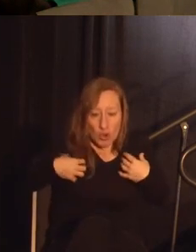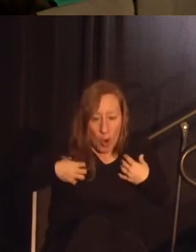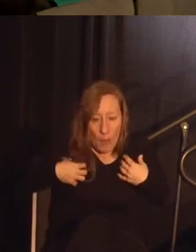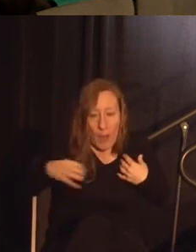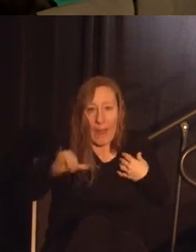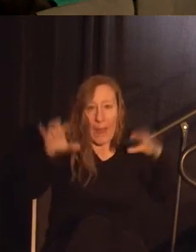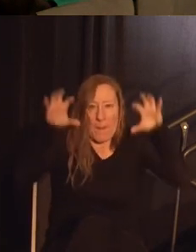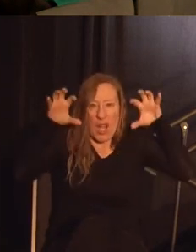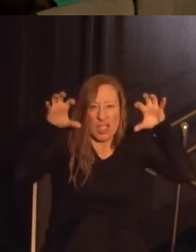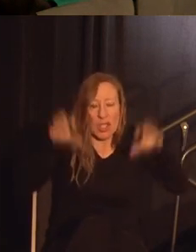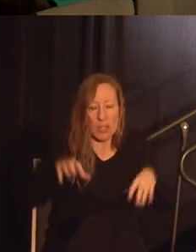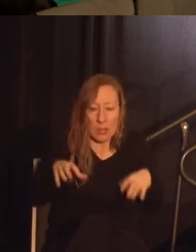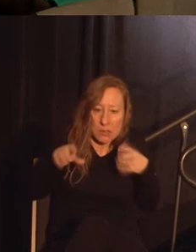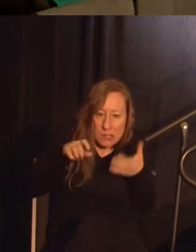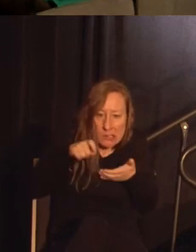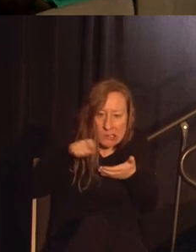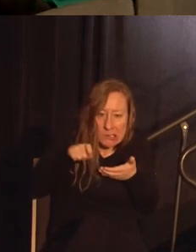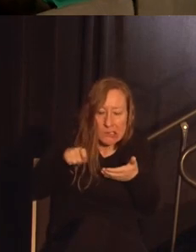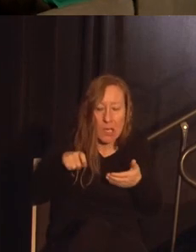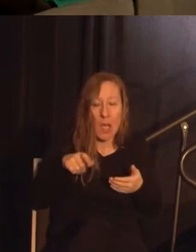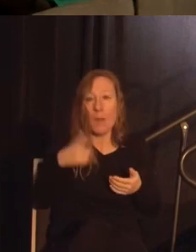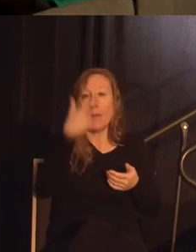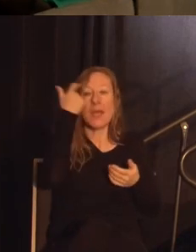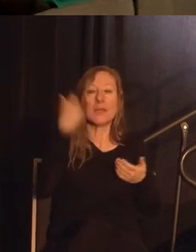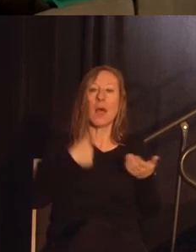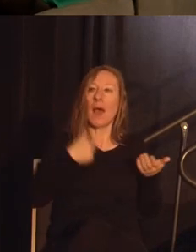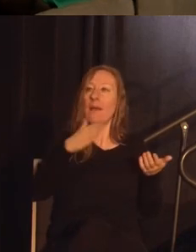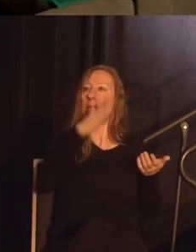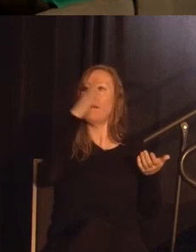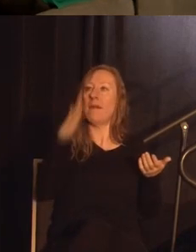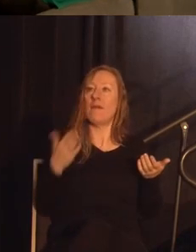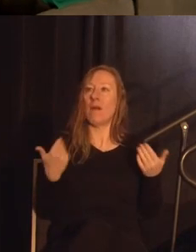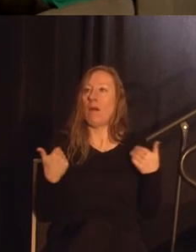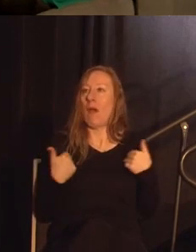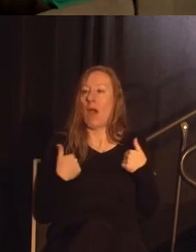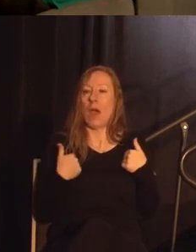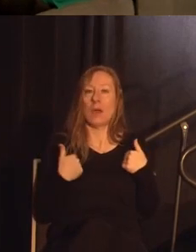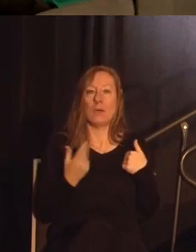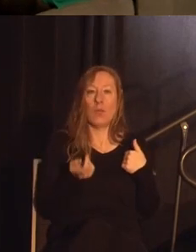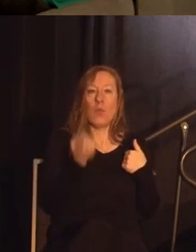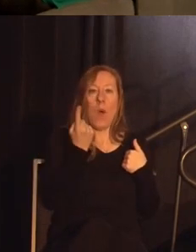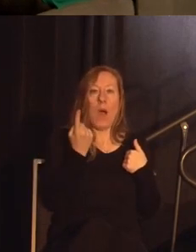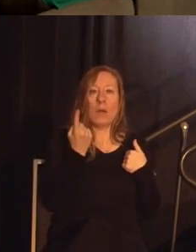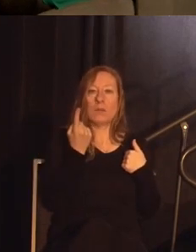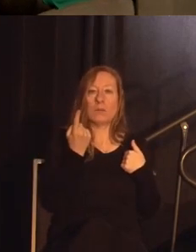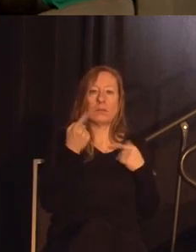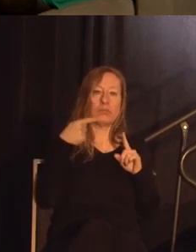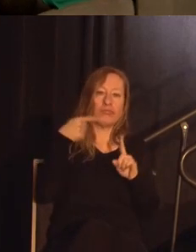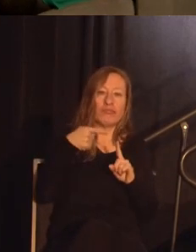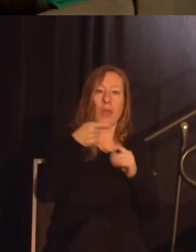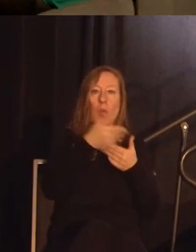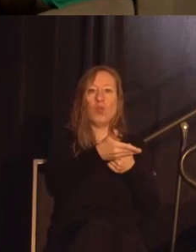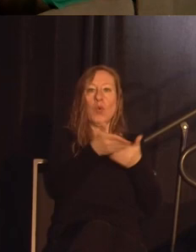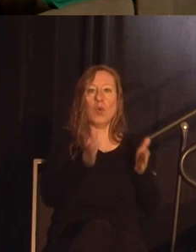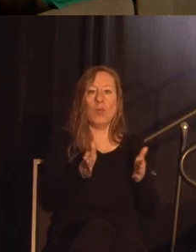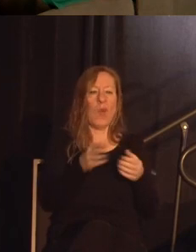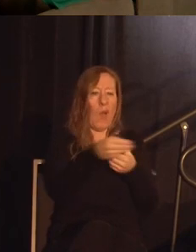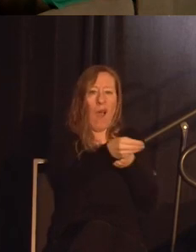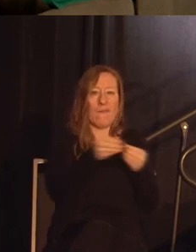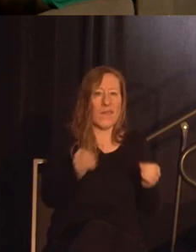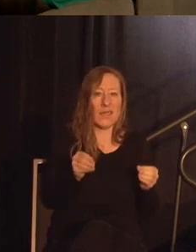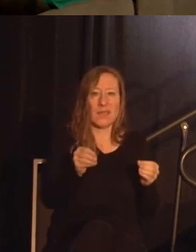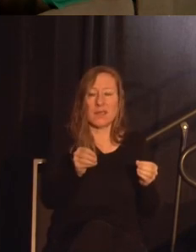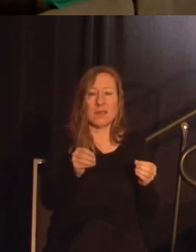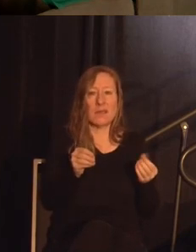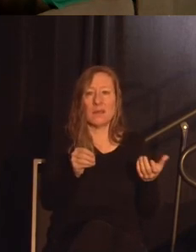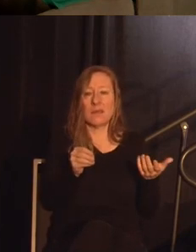the Coke Zero bottle, because I just never had a room. I never had an office that worked for me, or, you